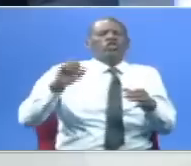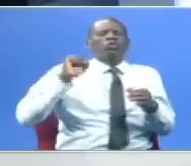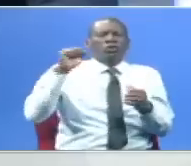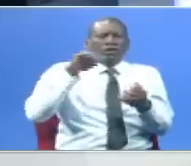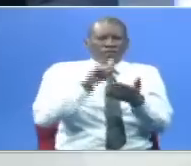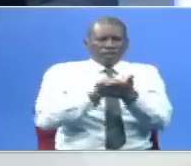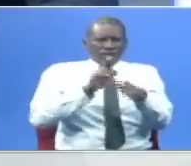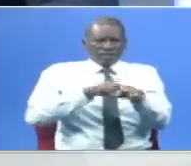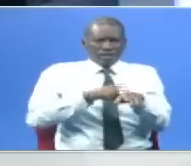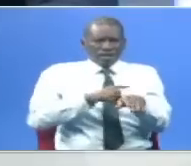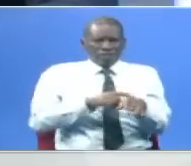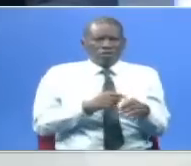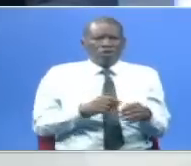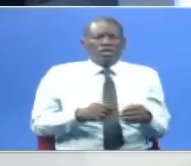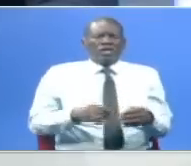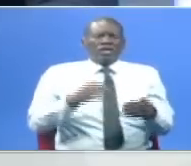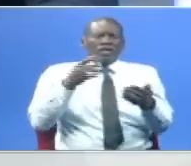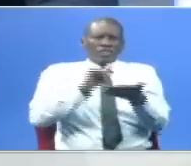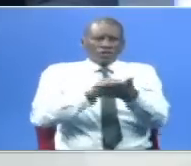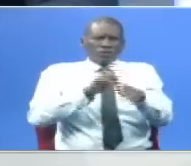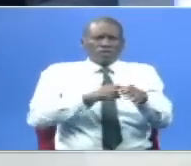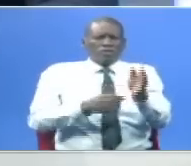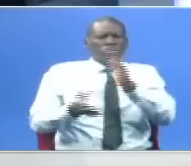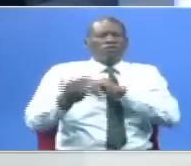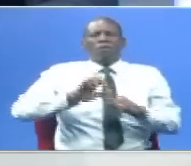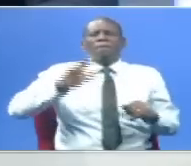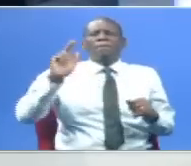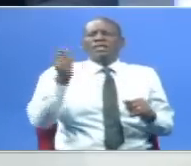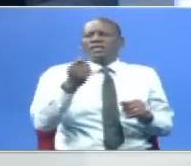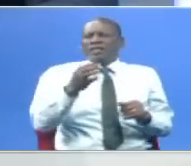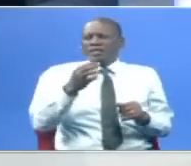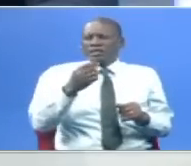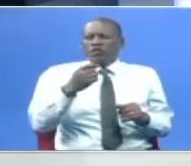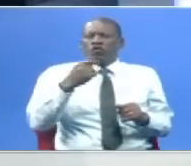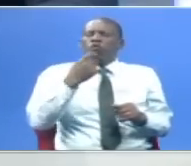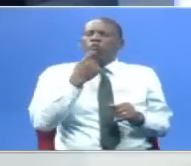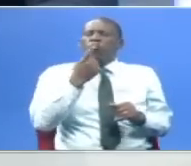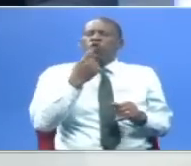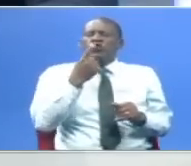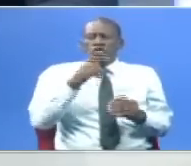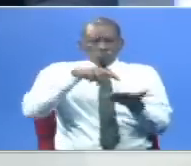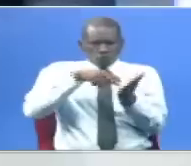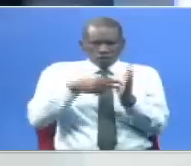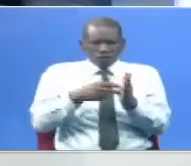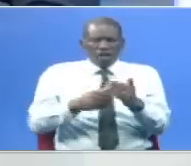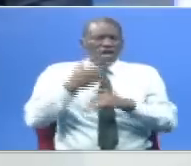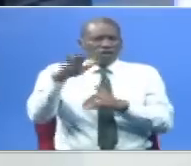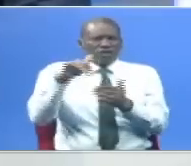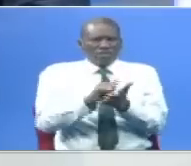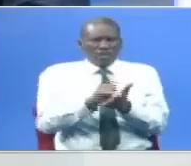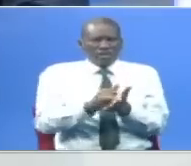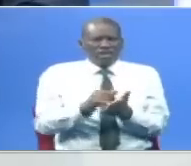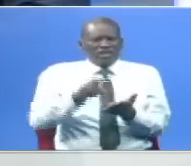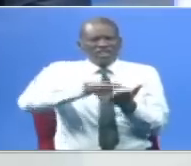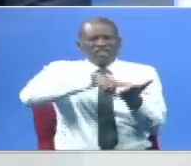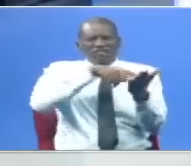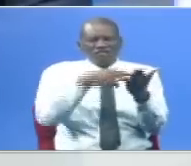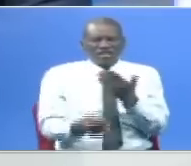then christened the late President Daniel Arap Moi's project, a tag that lingered on, leading to his loss in